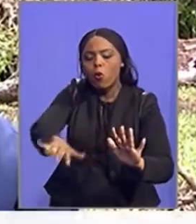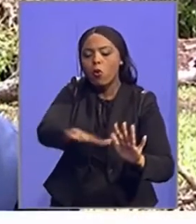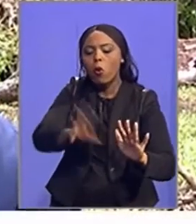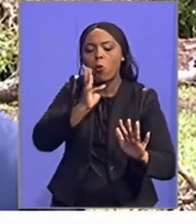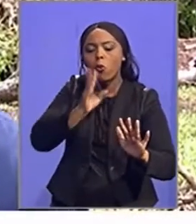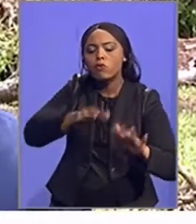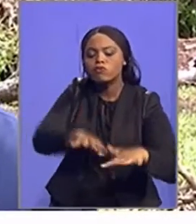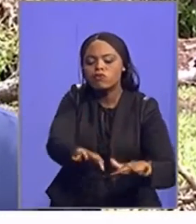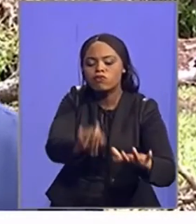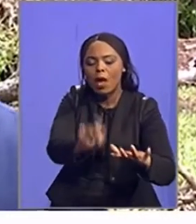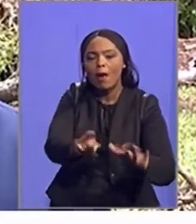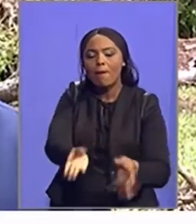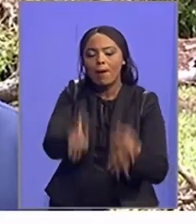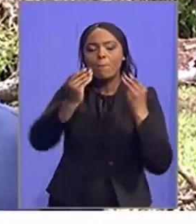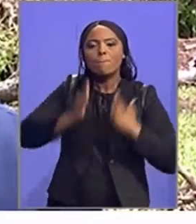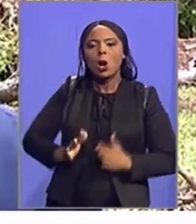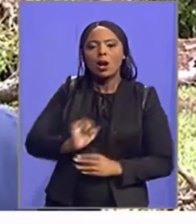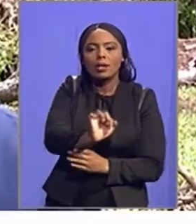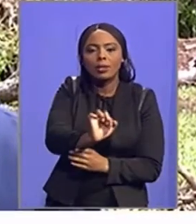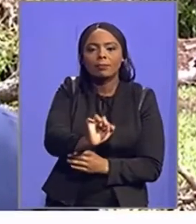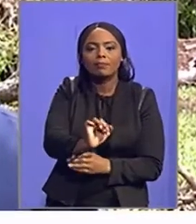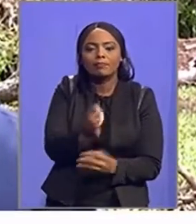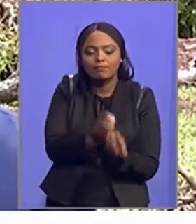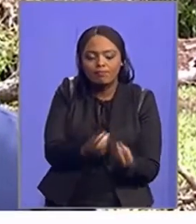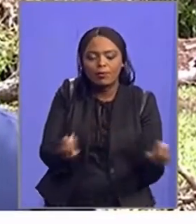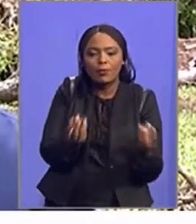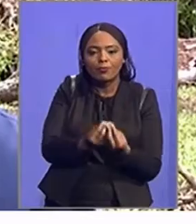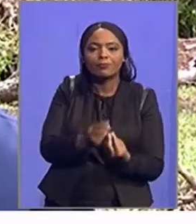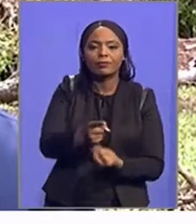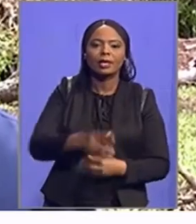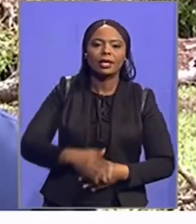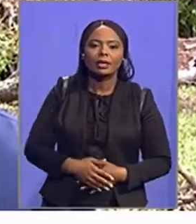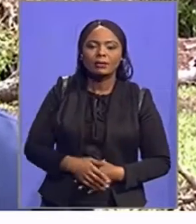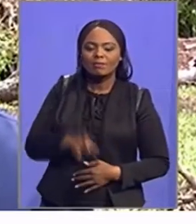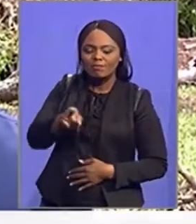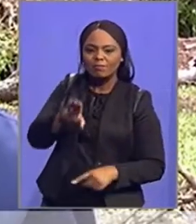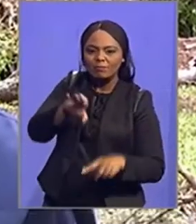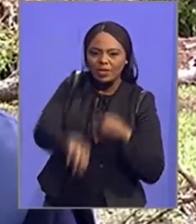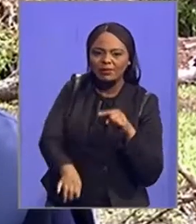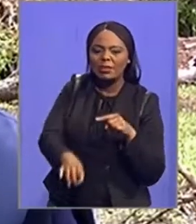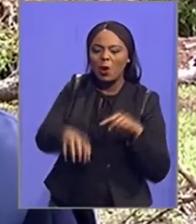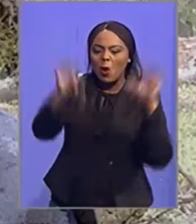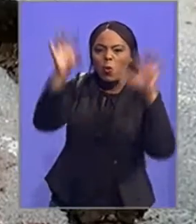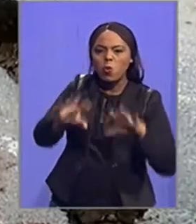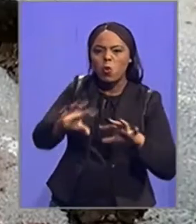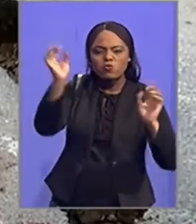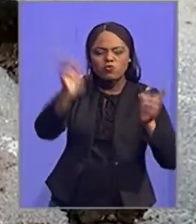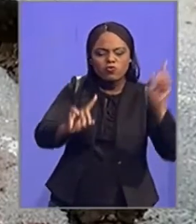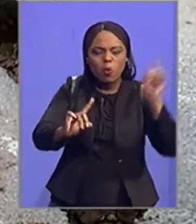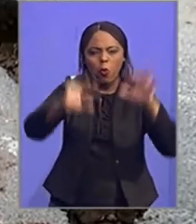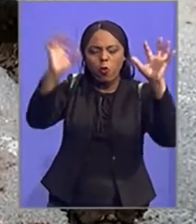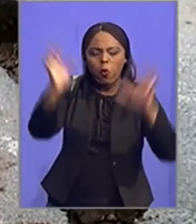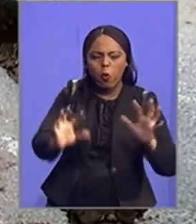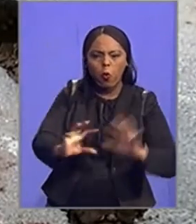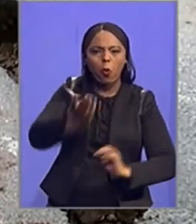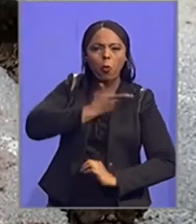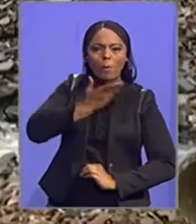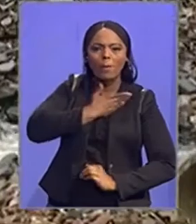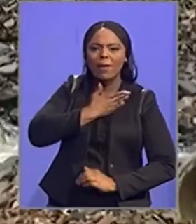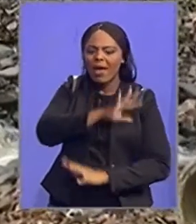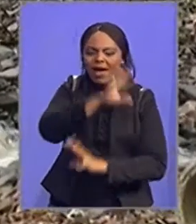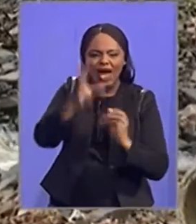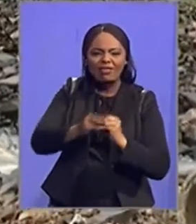we had the water turning like a whale, like a puddle, and we had the storm waters that all was blocked. Munien o re tiragalo